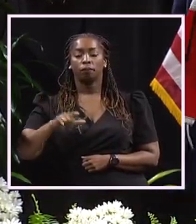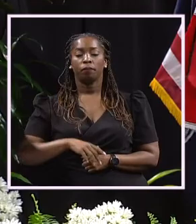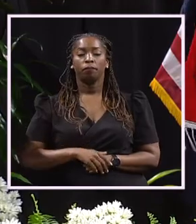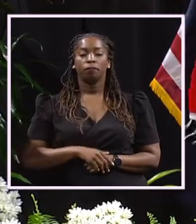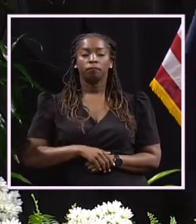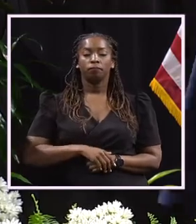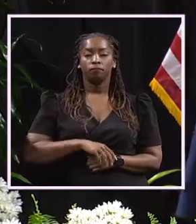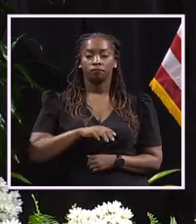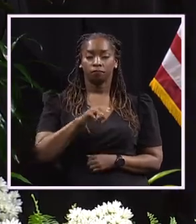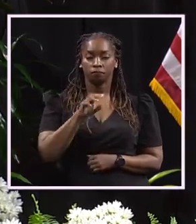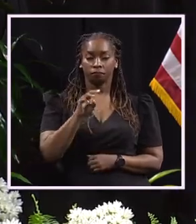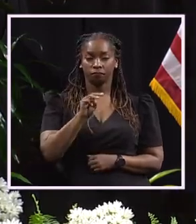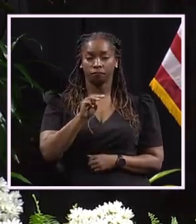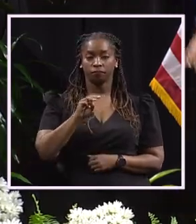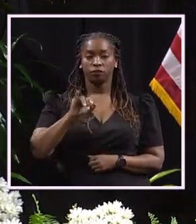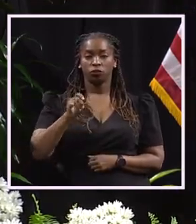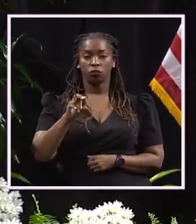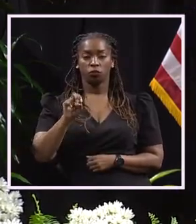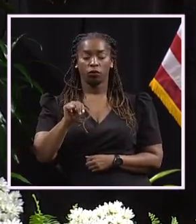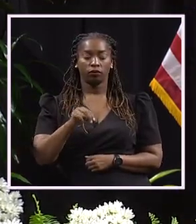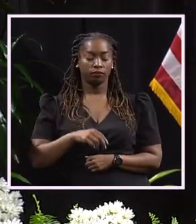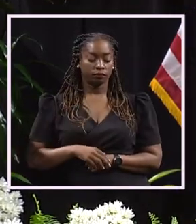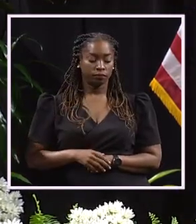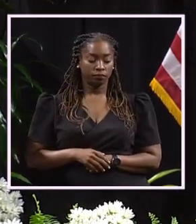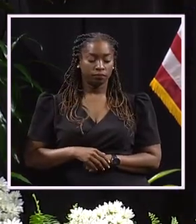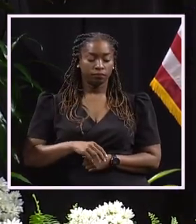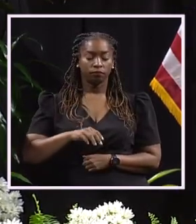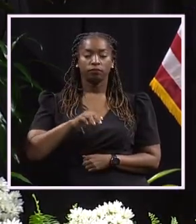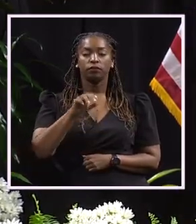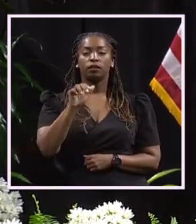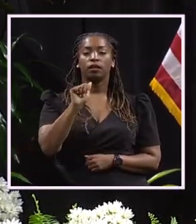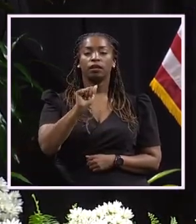cum laude. Manaf Hitesh Patel.